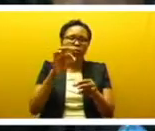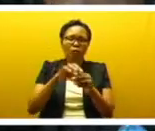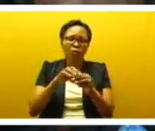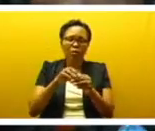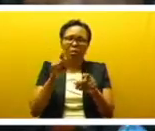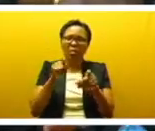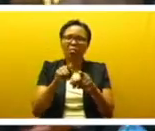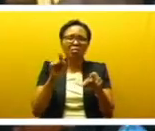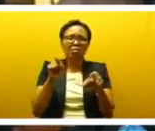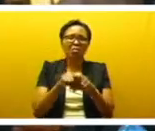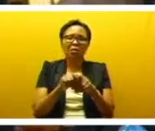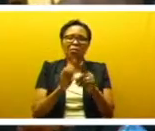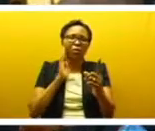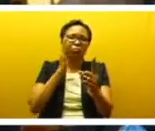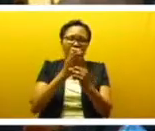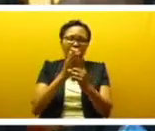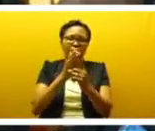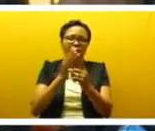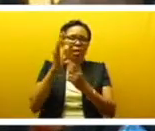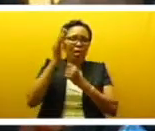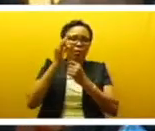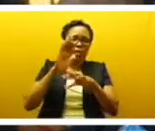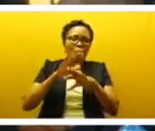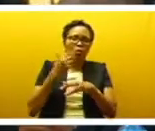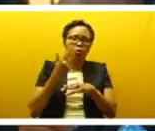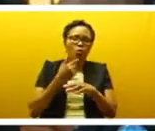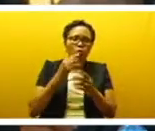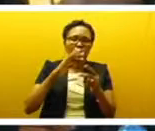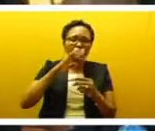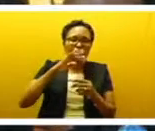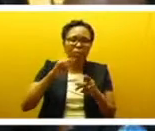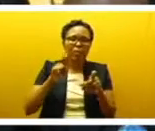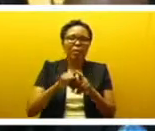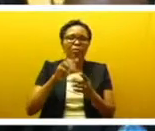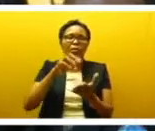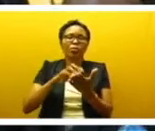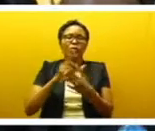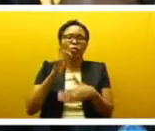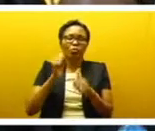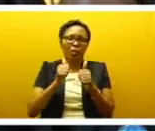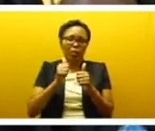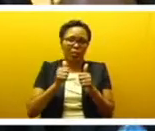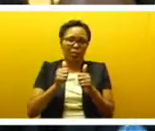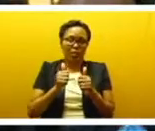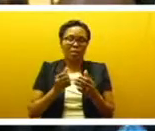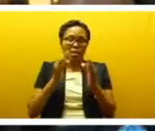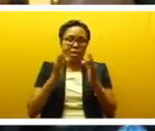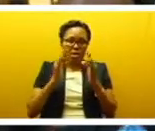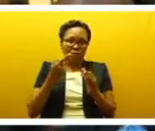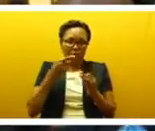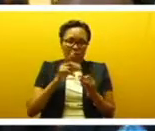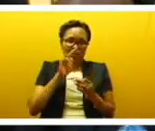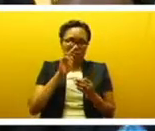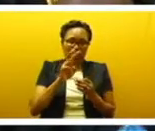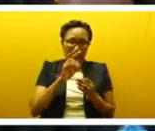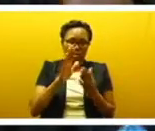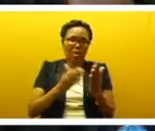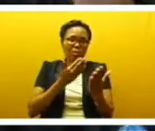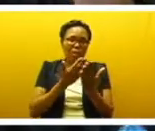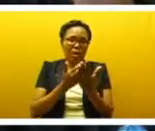moving target depending on who's speaking and in what circumstances. If you look at the replying affidavit of the